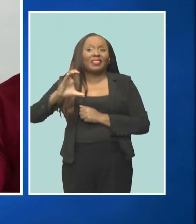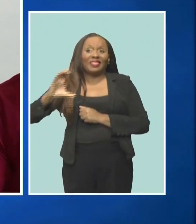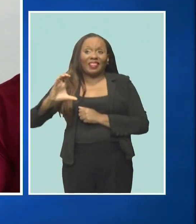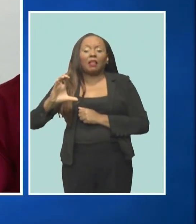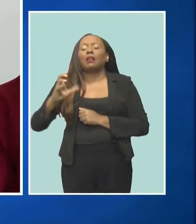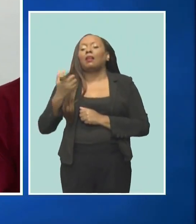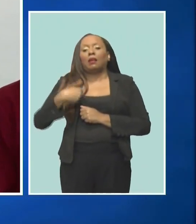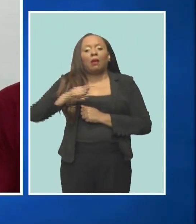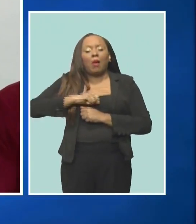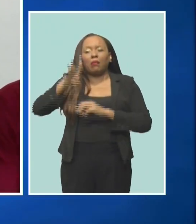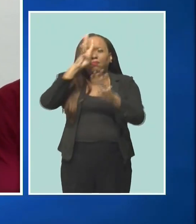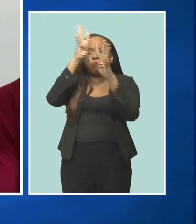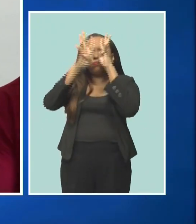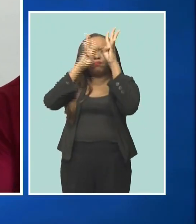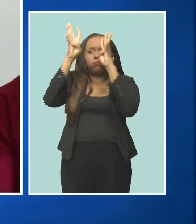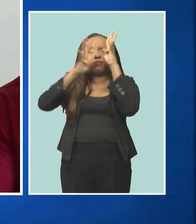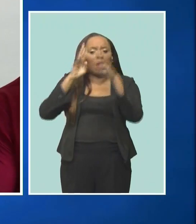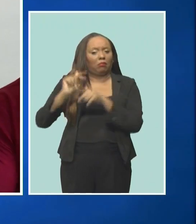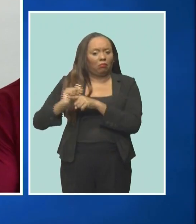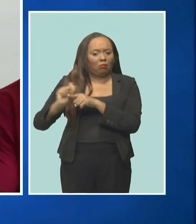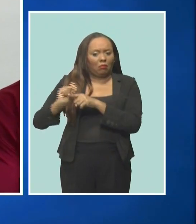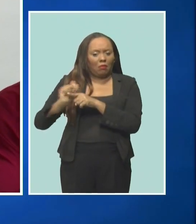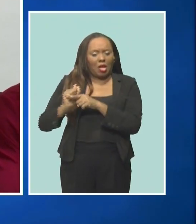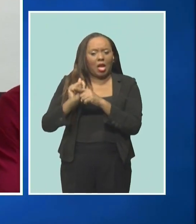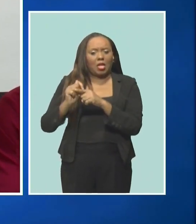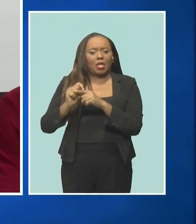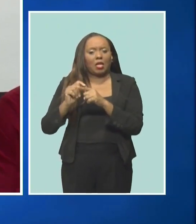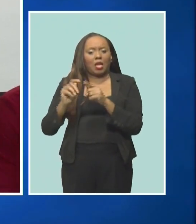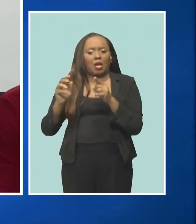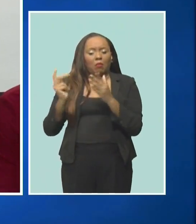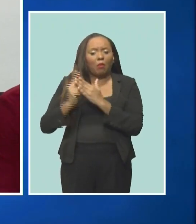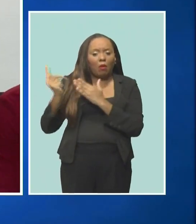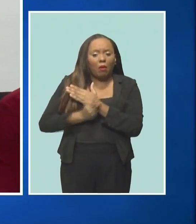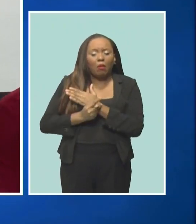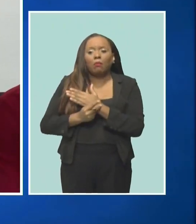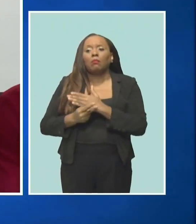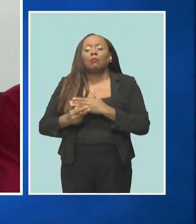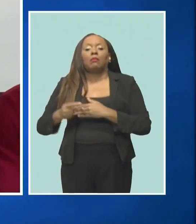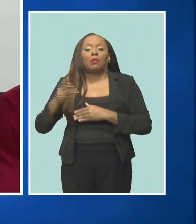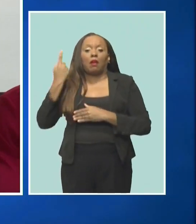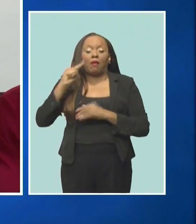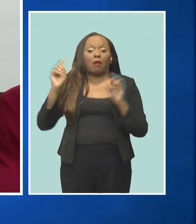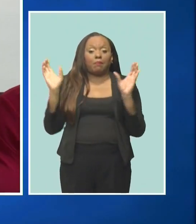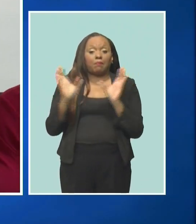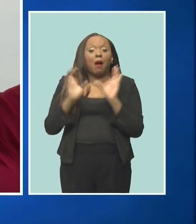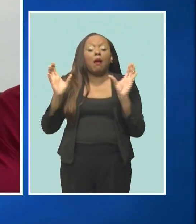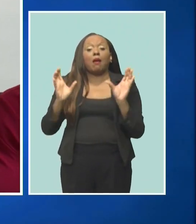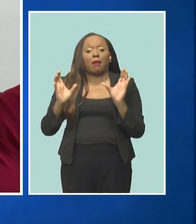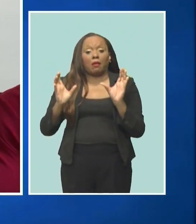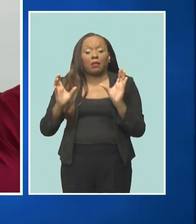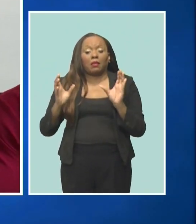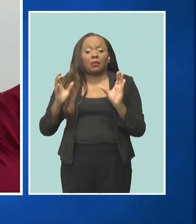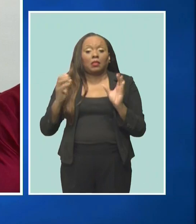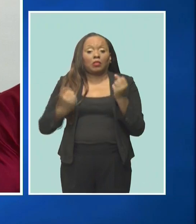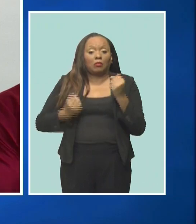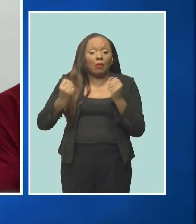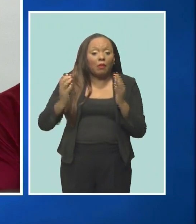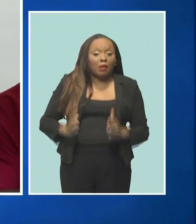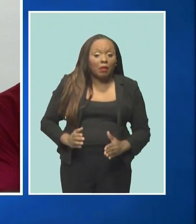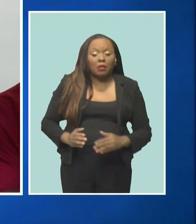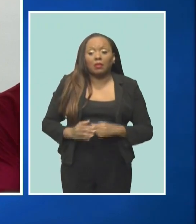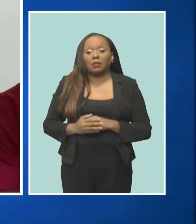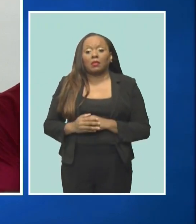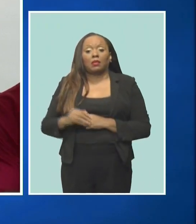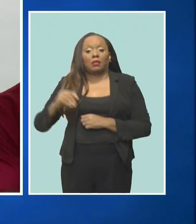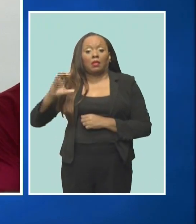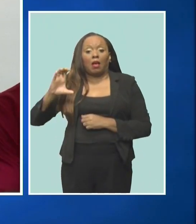we have formulated a training session that will allow the certification of the drivers and the conductors to